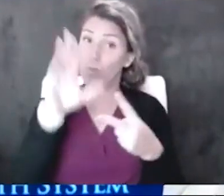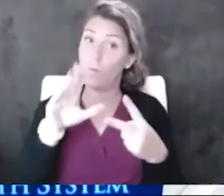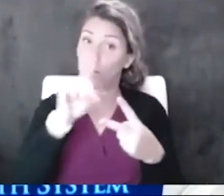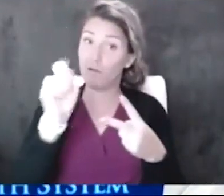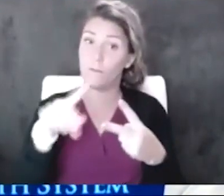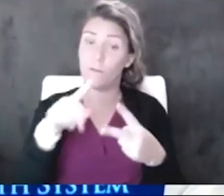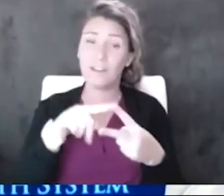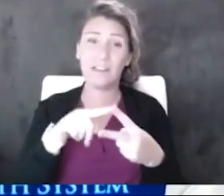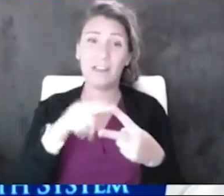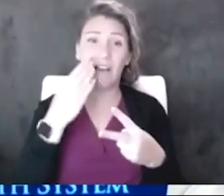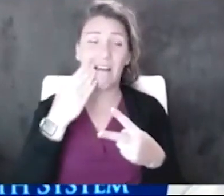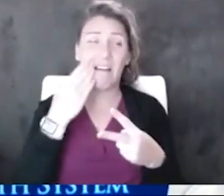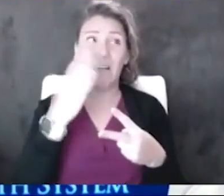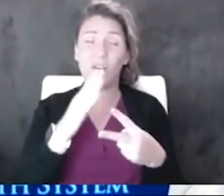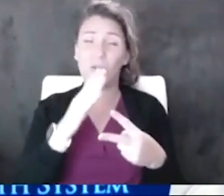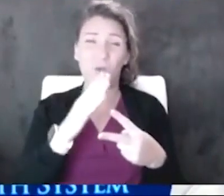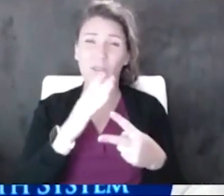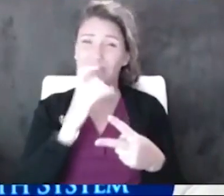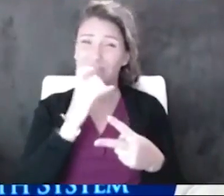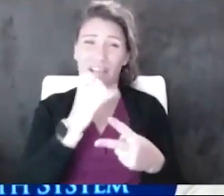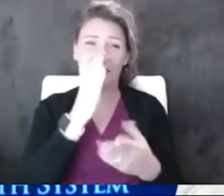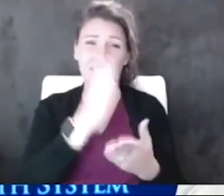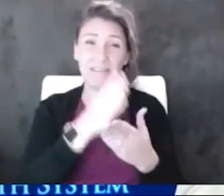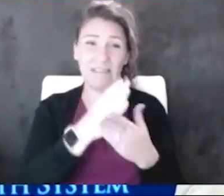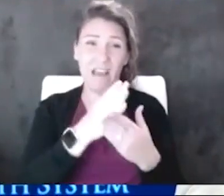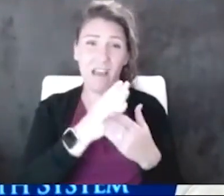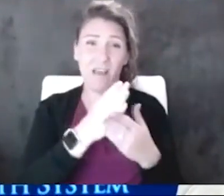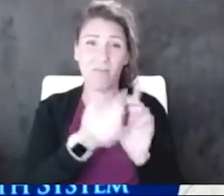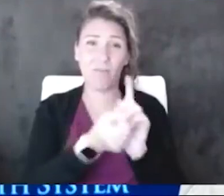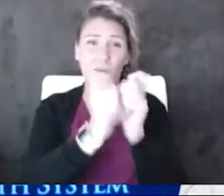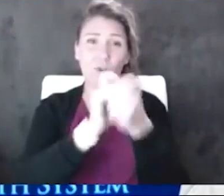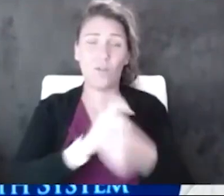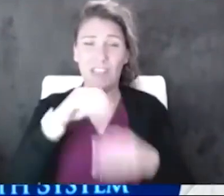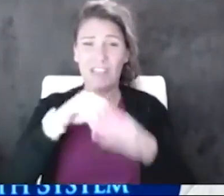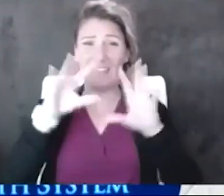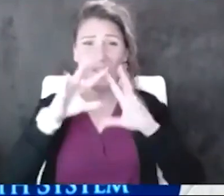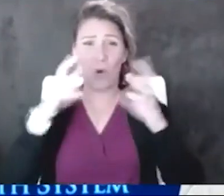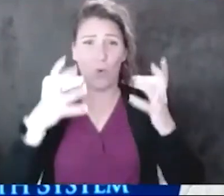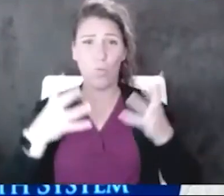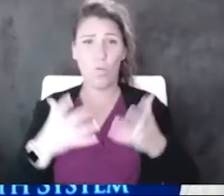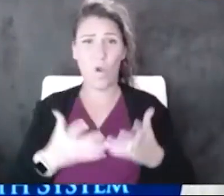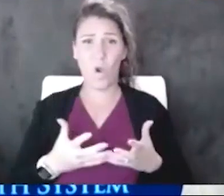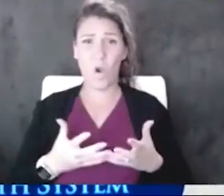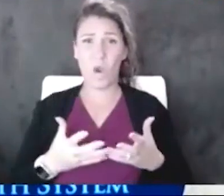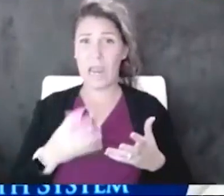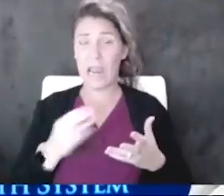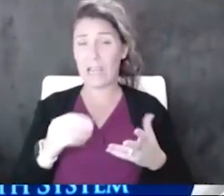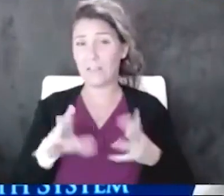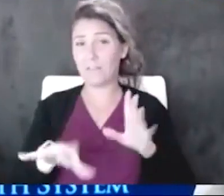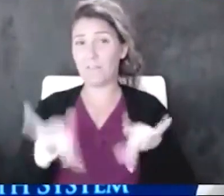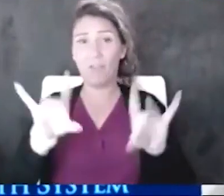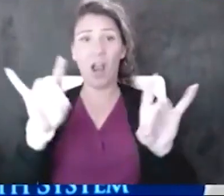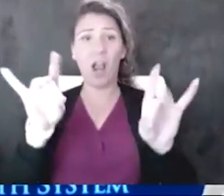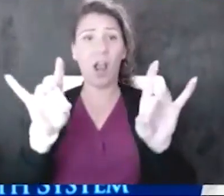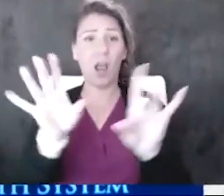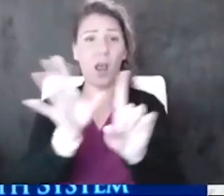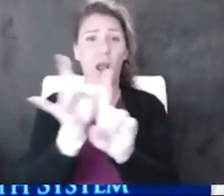mutating because we have so many unvaccinated people in the world, and it can find that anywhere we go. And there's even some reports now coming